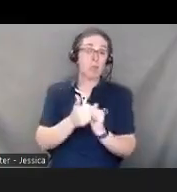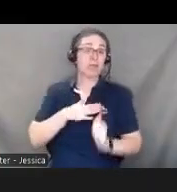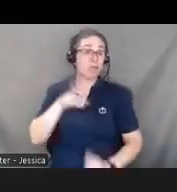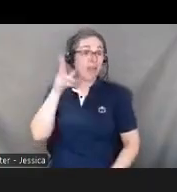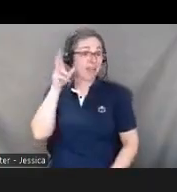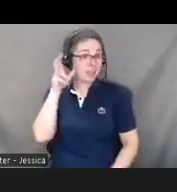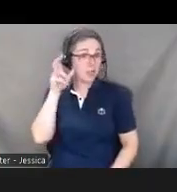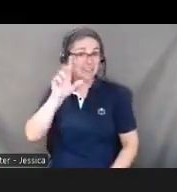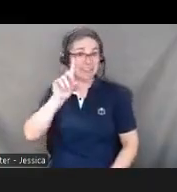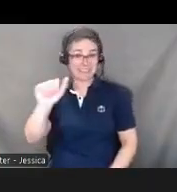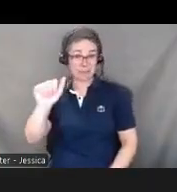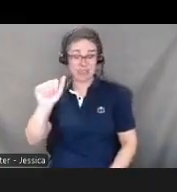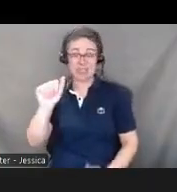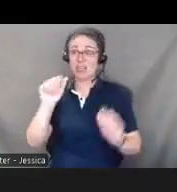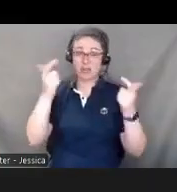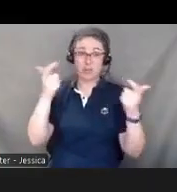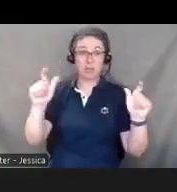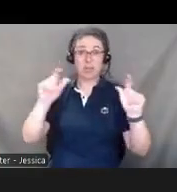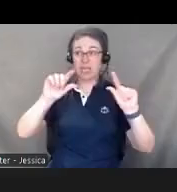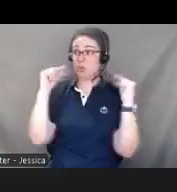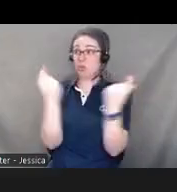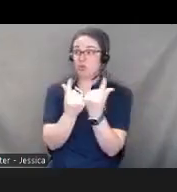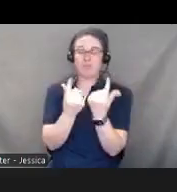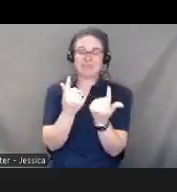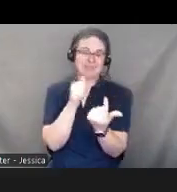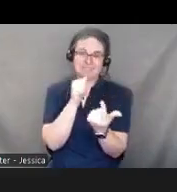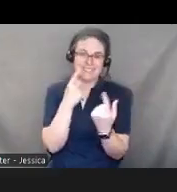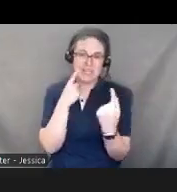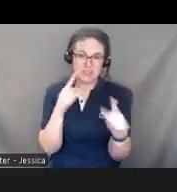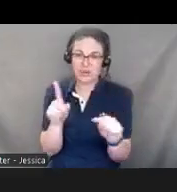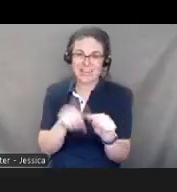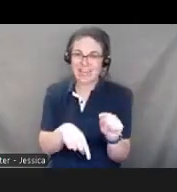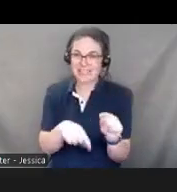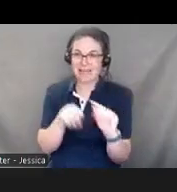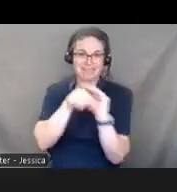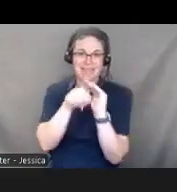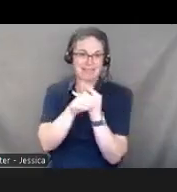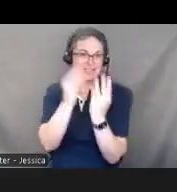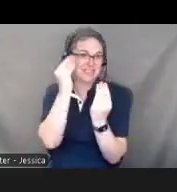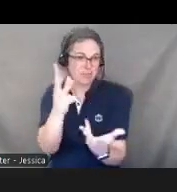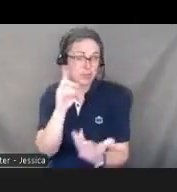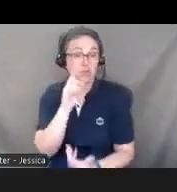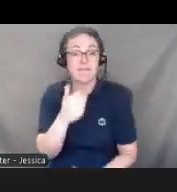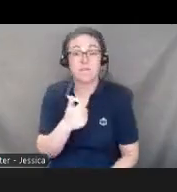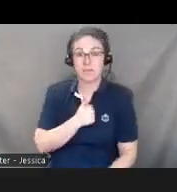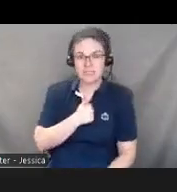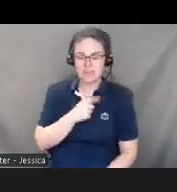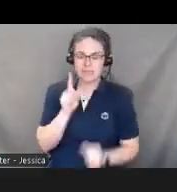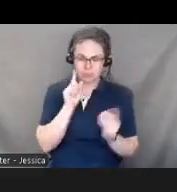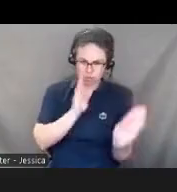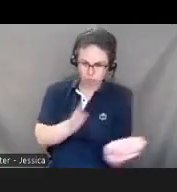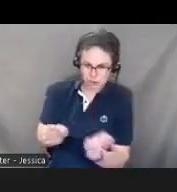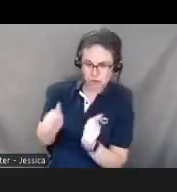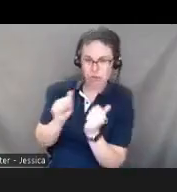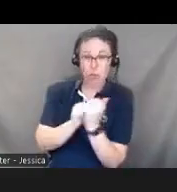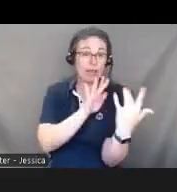disability and groups of people, it doesn't work. I can't get the information I need. So for me, to be strategic about the outreach is